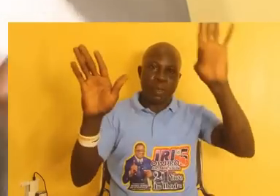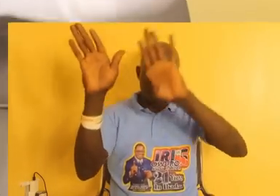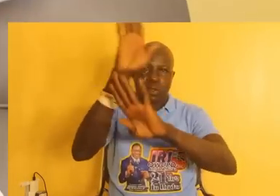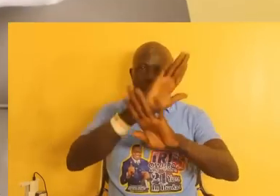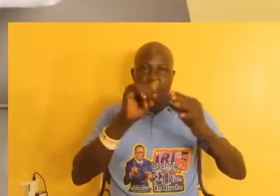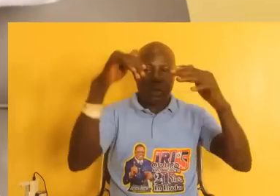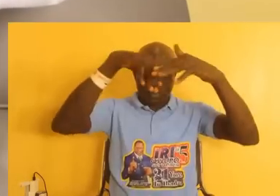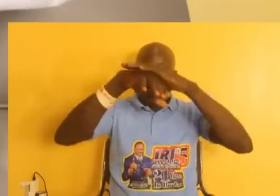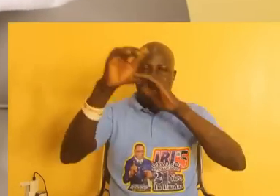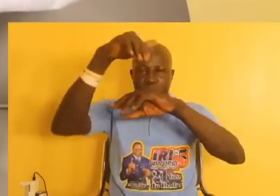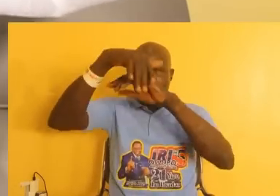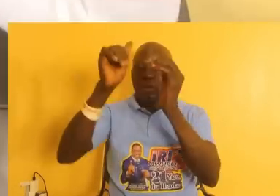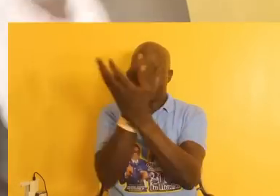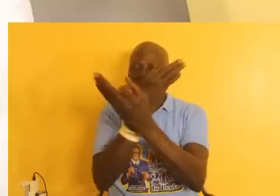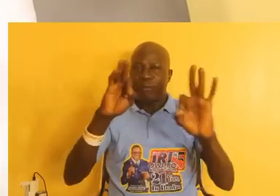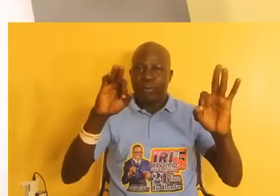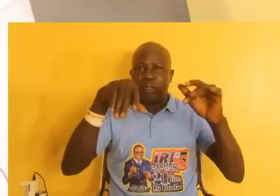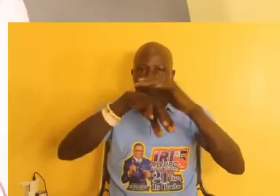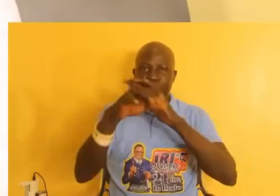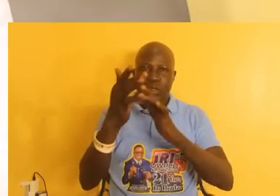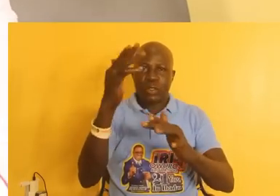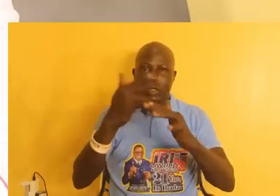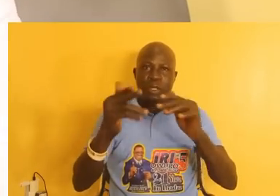from battle of midnight. You'll be free. Yes,